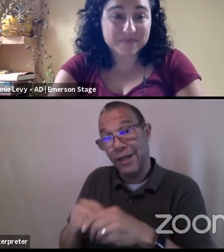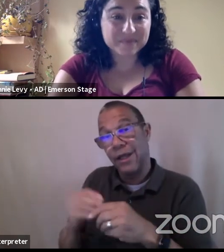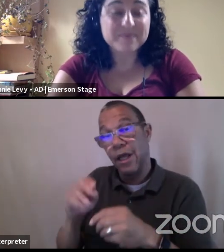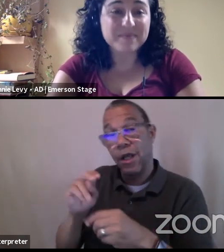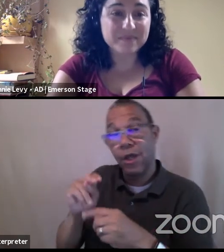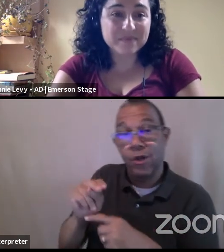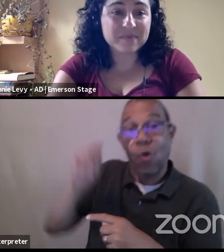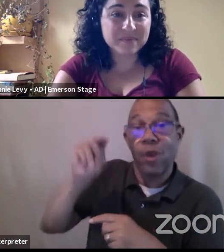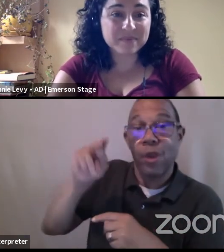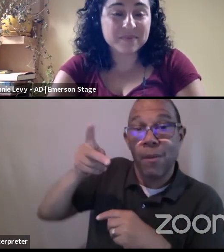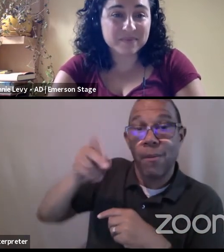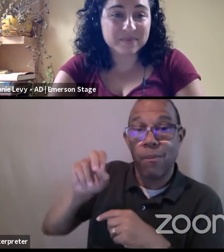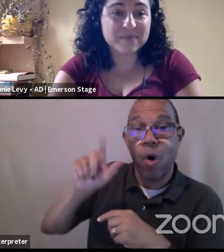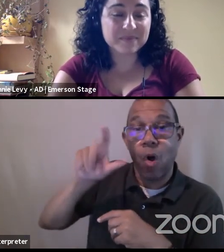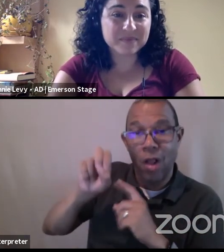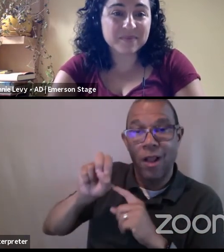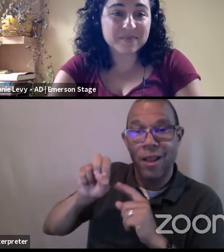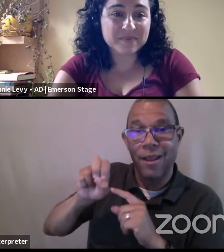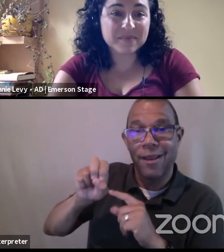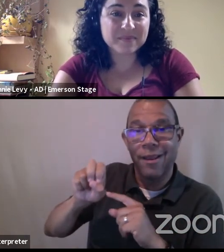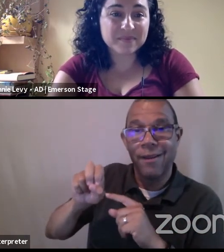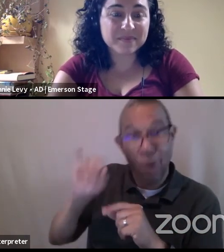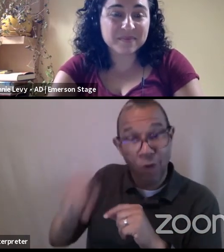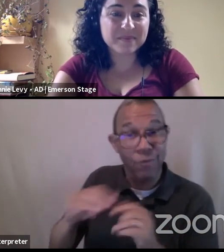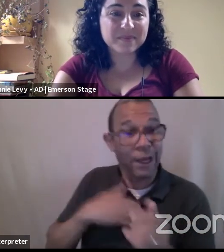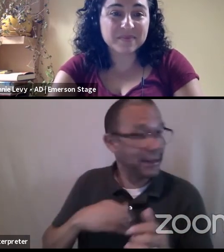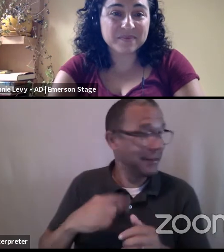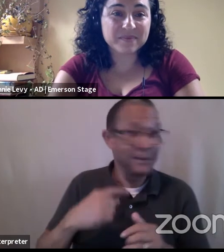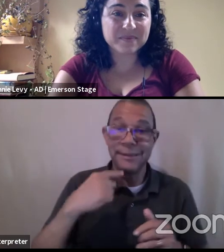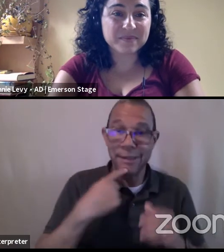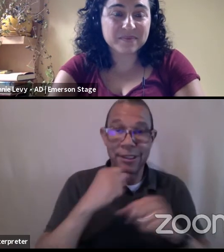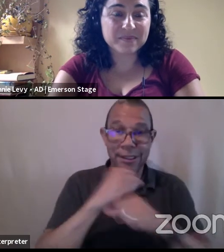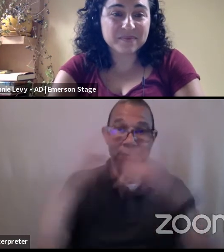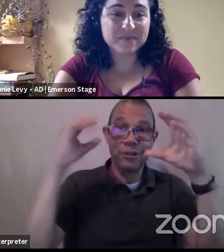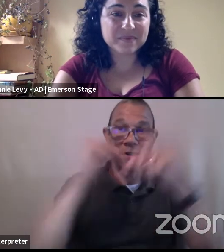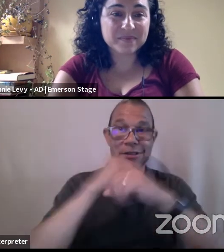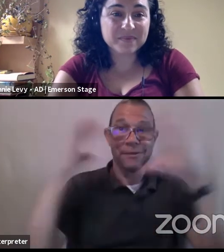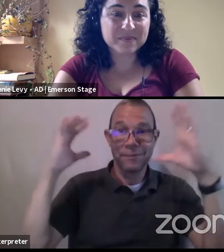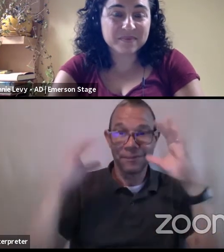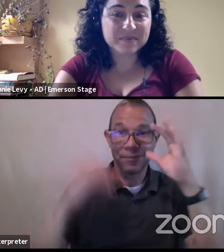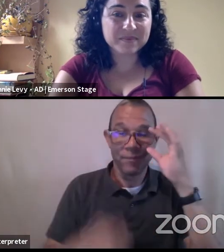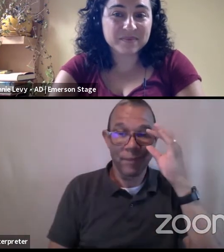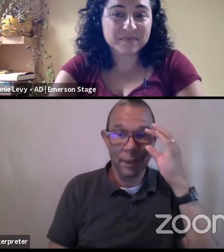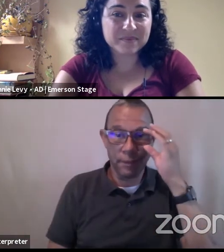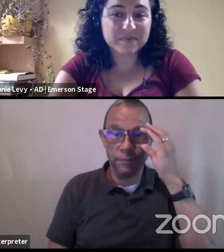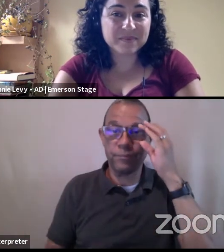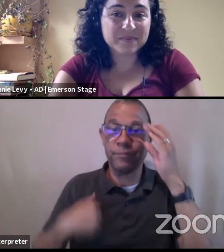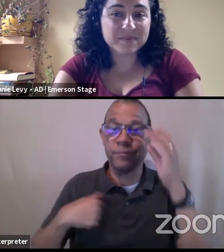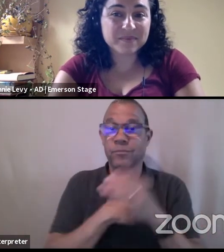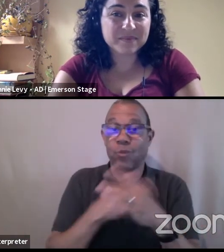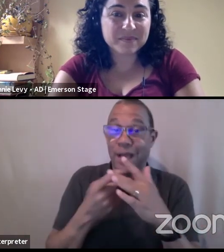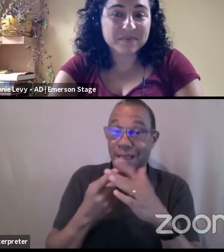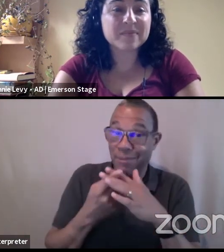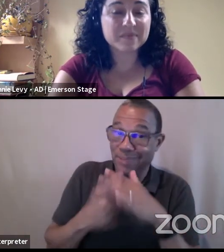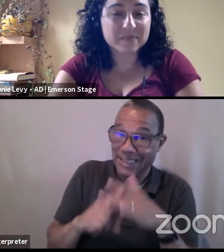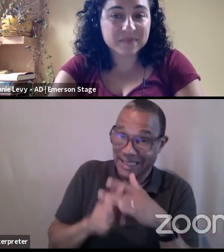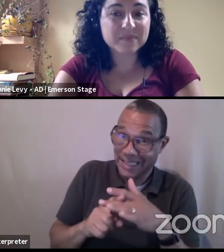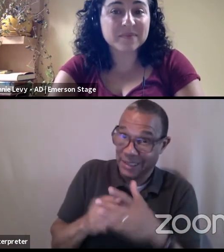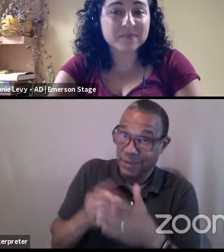images in my mind, uh, and, uh, uh, uh, we're, we're at the beginning, uh, perhaps,